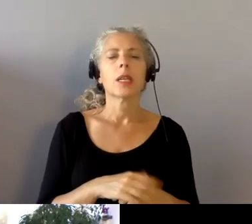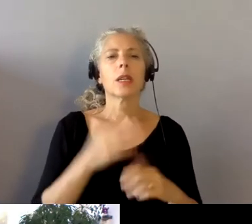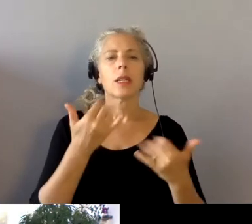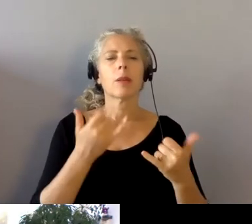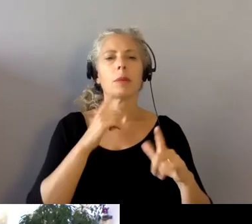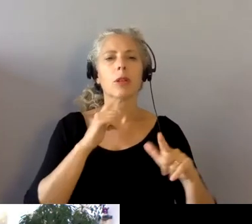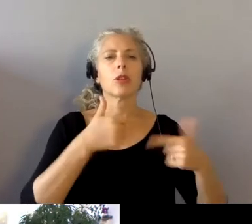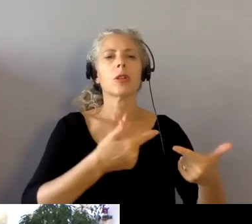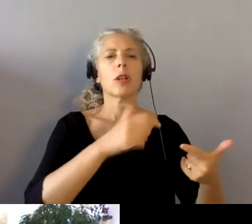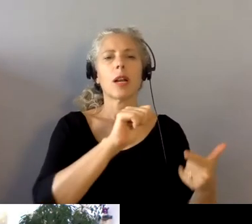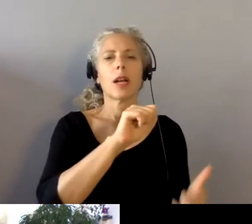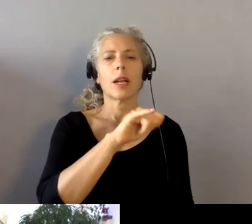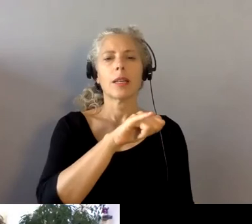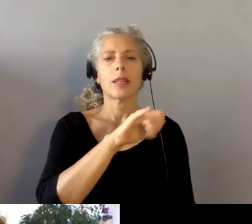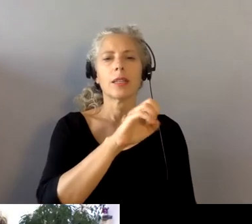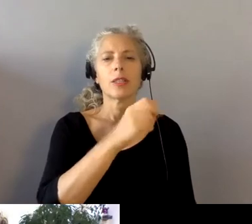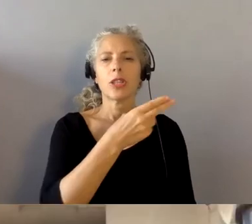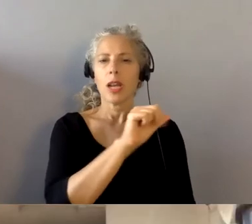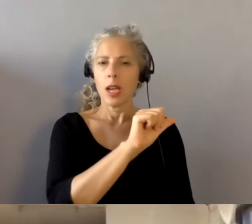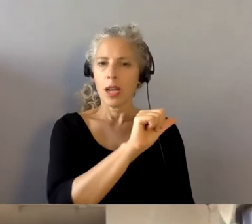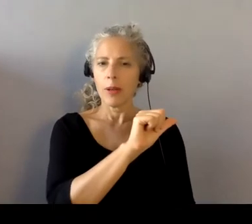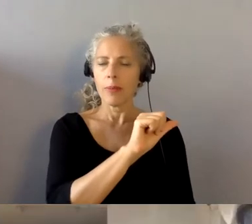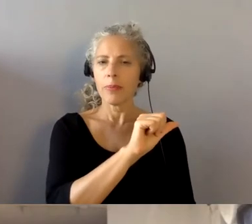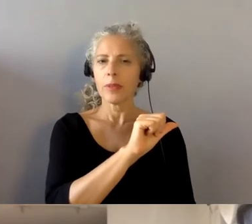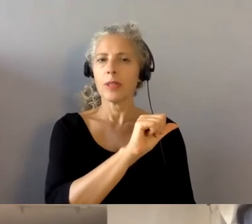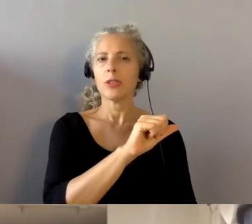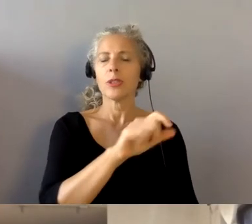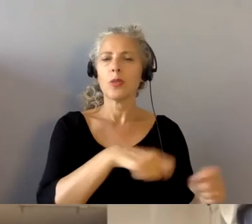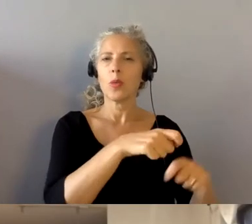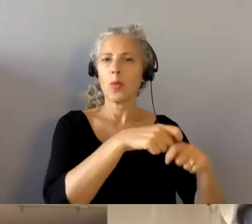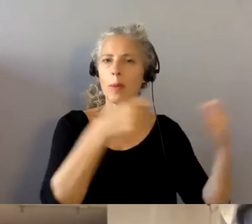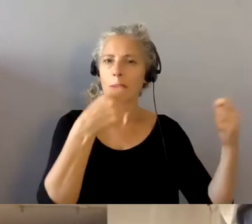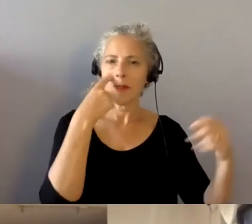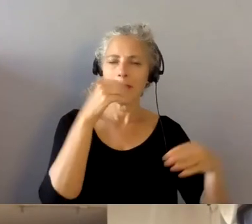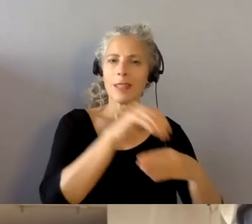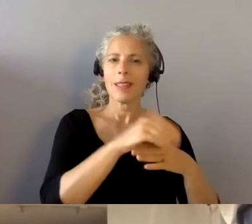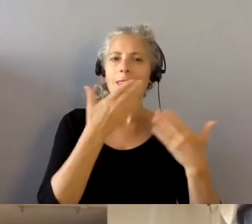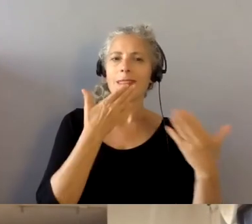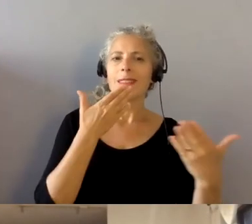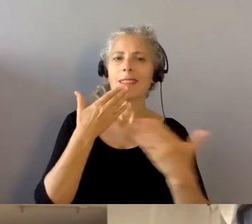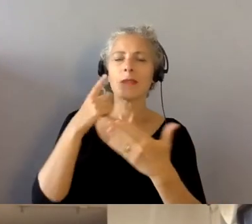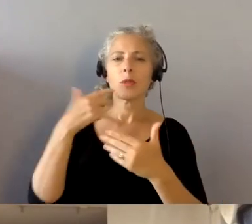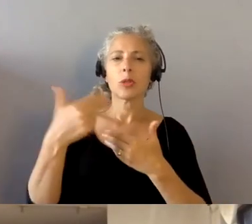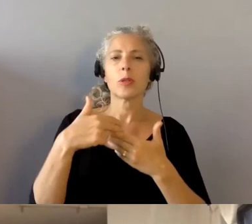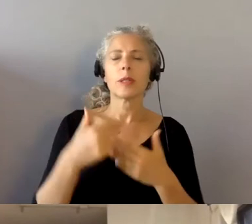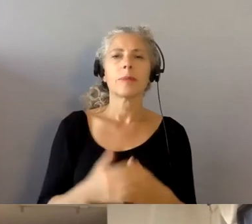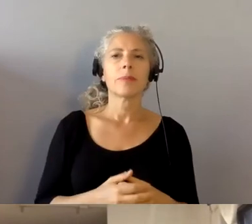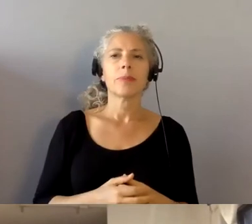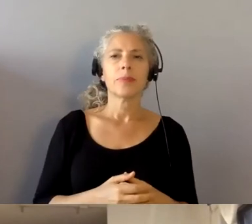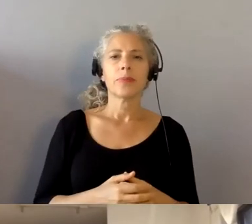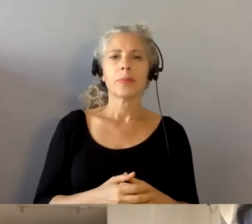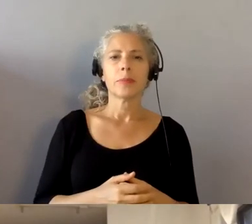now to Aisha to wrap us up for the evening. Thank you everyone again for joining tonight. Thank